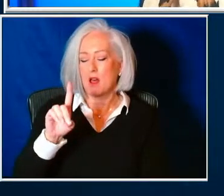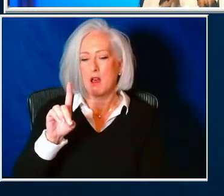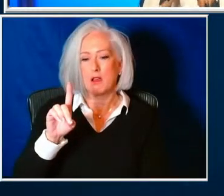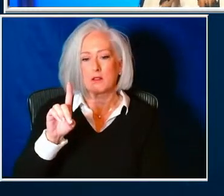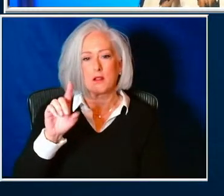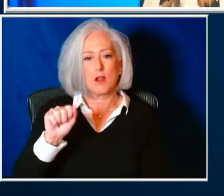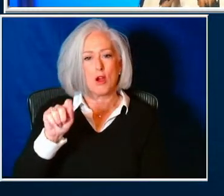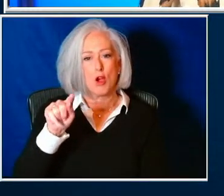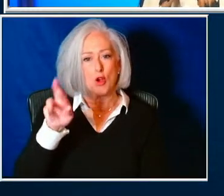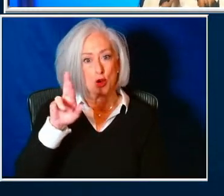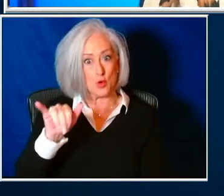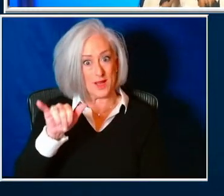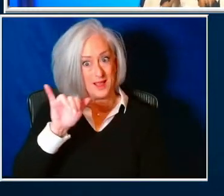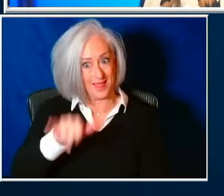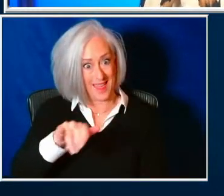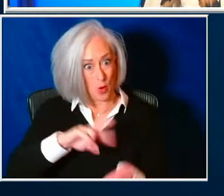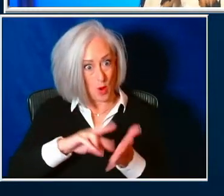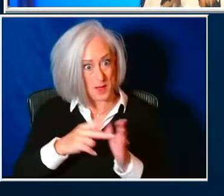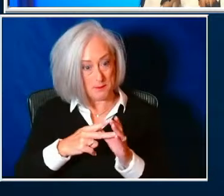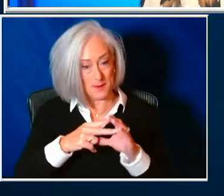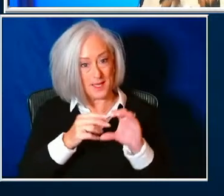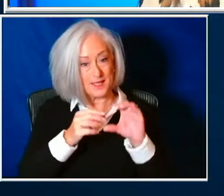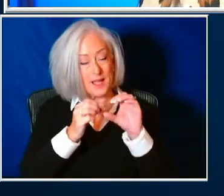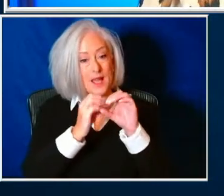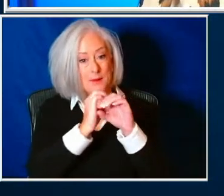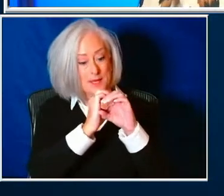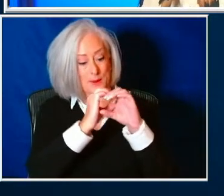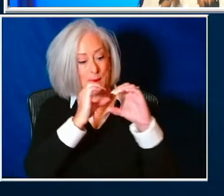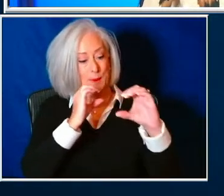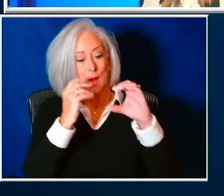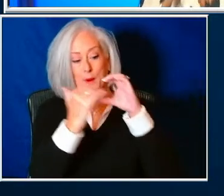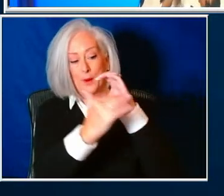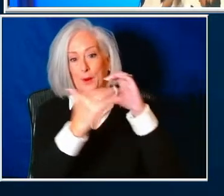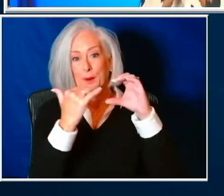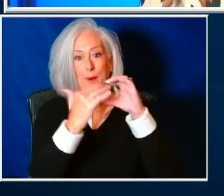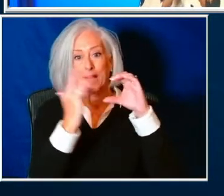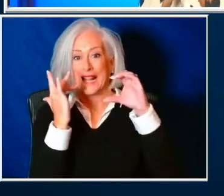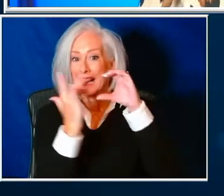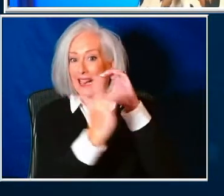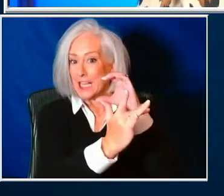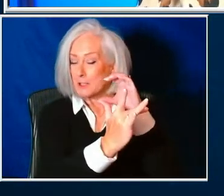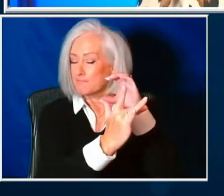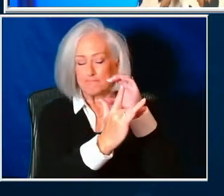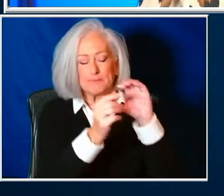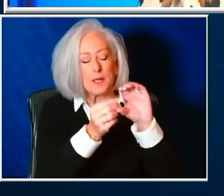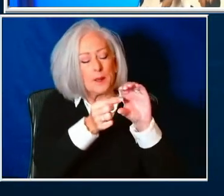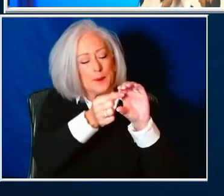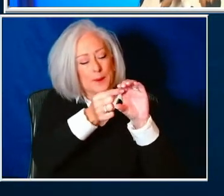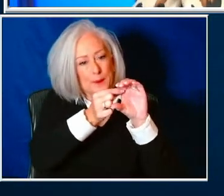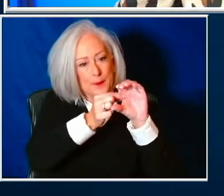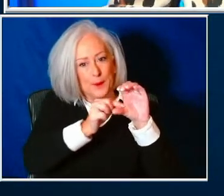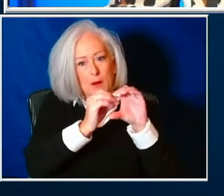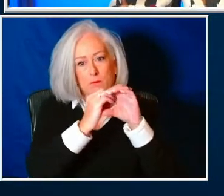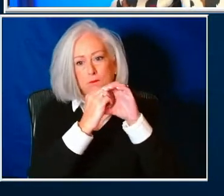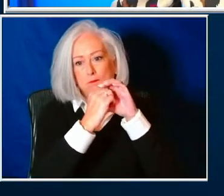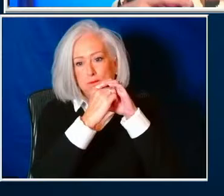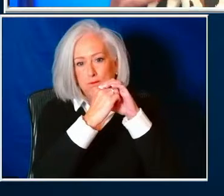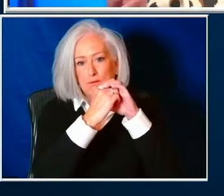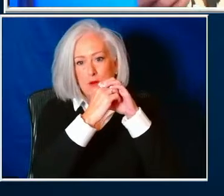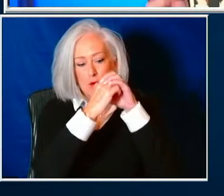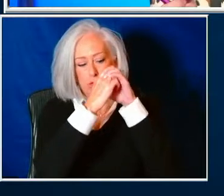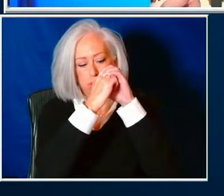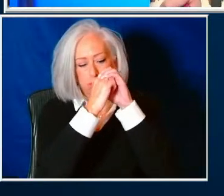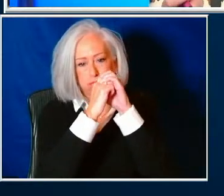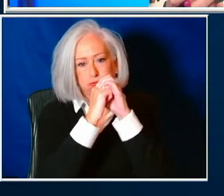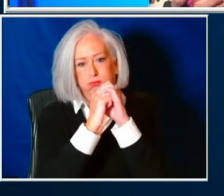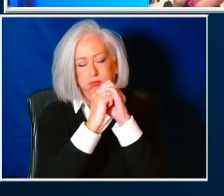Yep. Clogged arteries. So That Jill, is correct. Yeah. So Jill, I know we're about ready to get started, but how are you? You said you had a